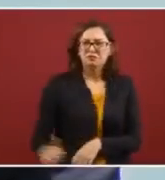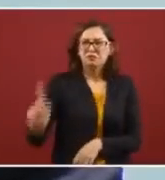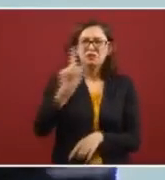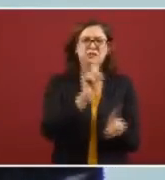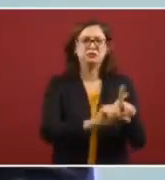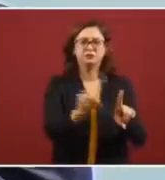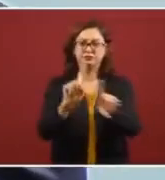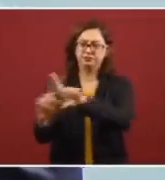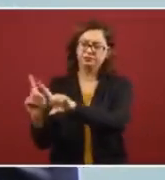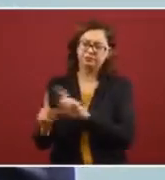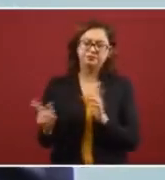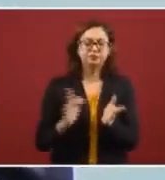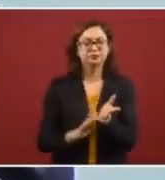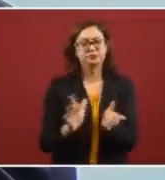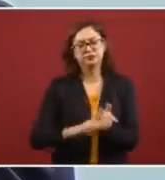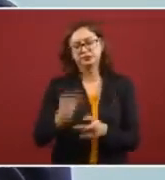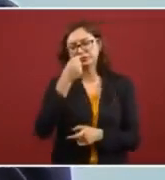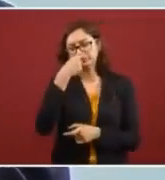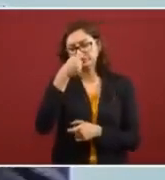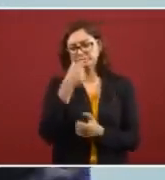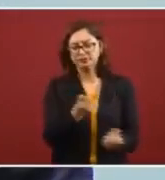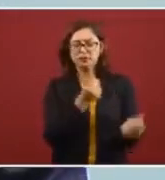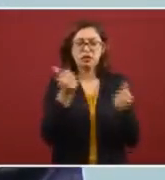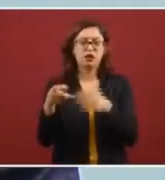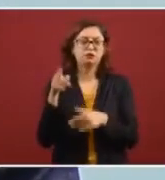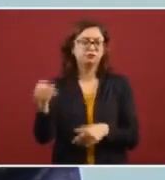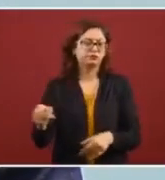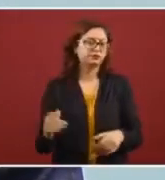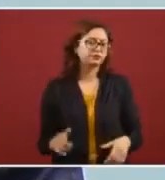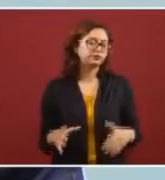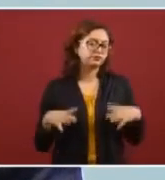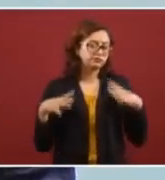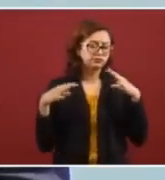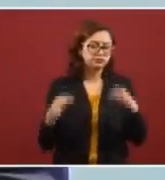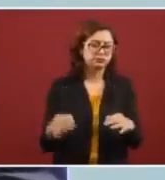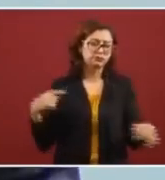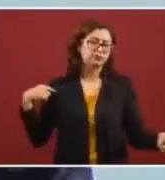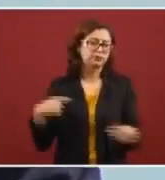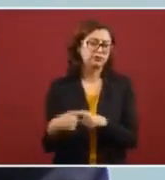areas. And it was there where they installed themselves.